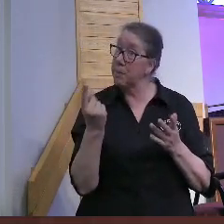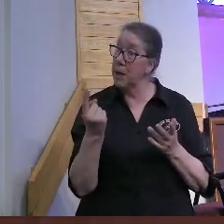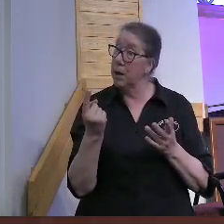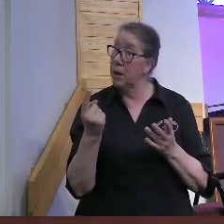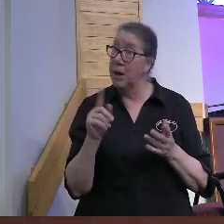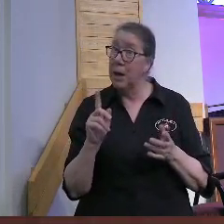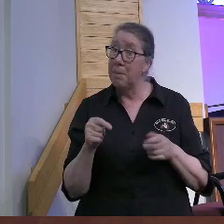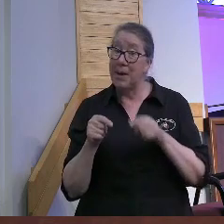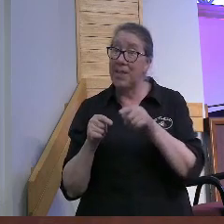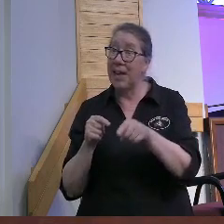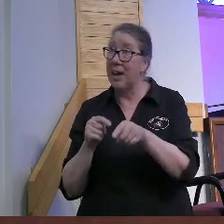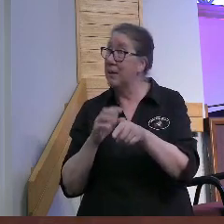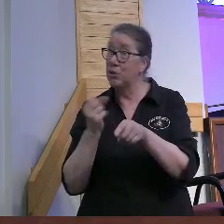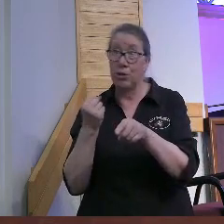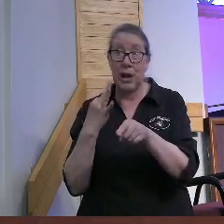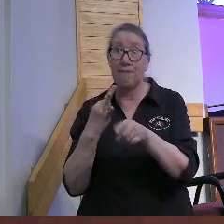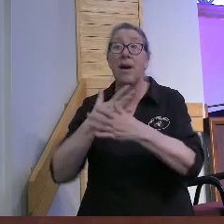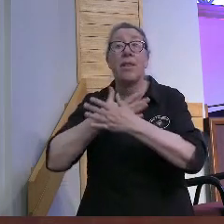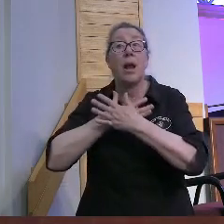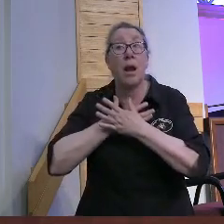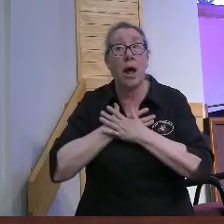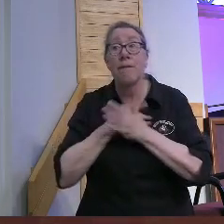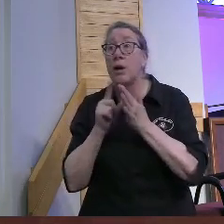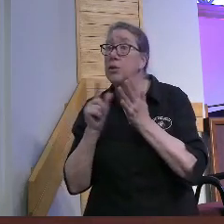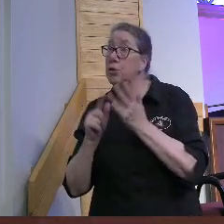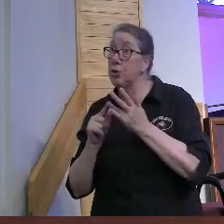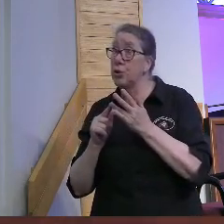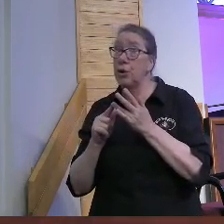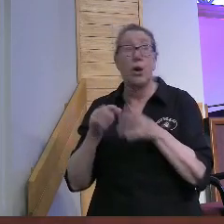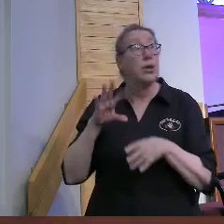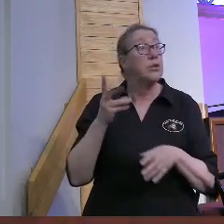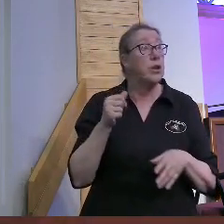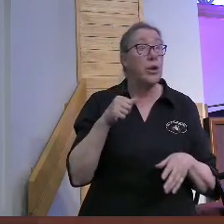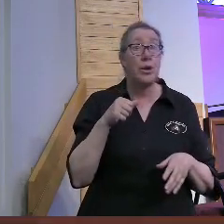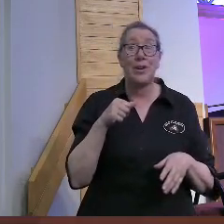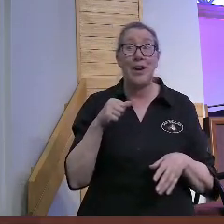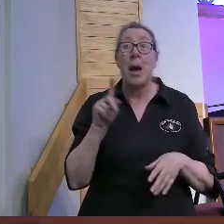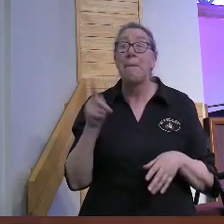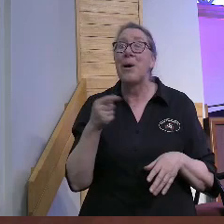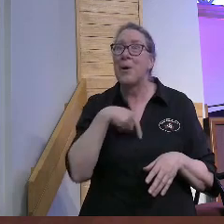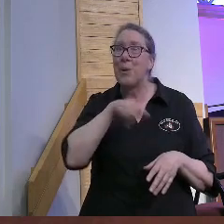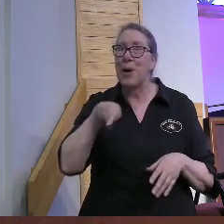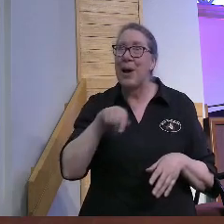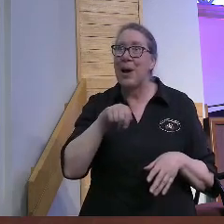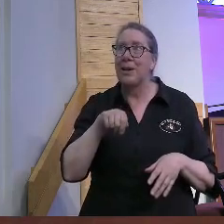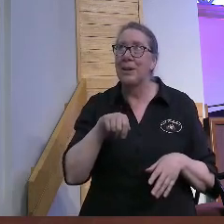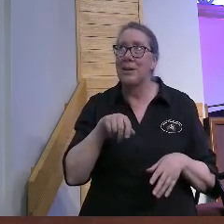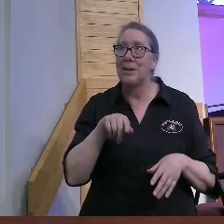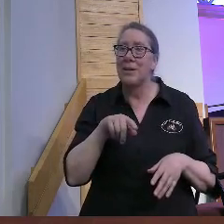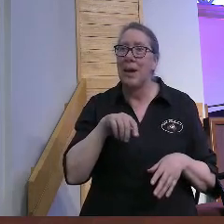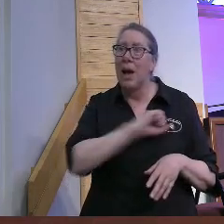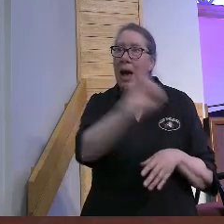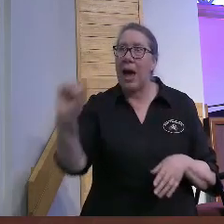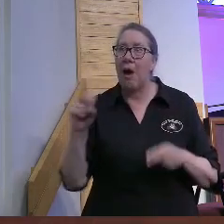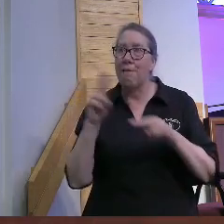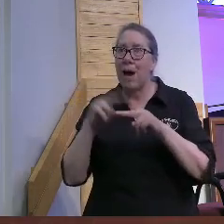but they don't have the love to do it. But we've got a father who loves us. He is love. He is not promising